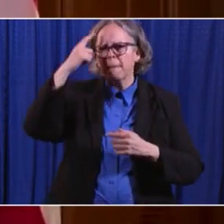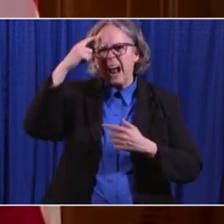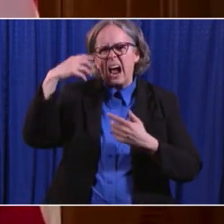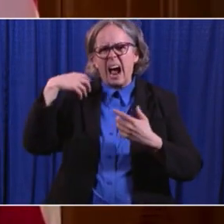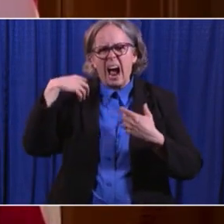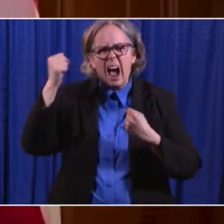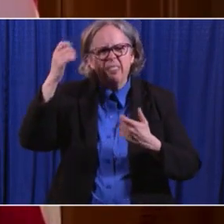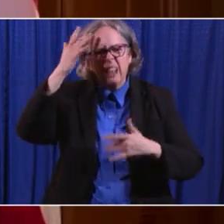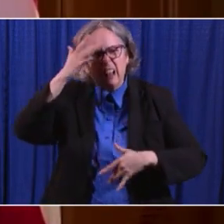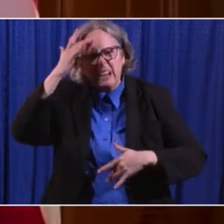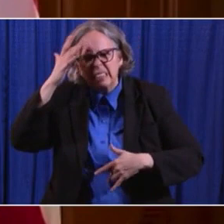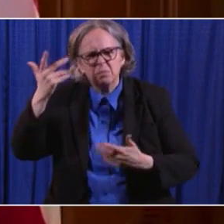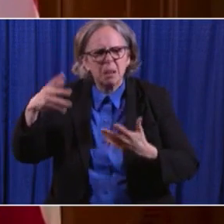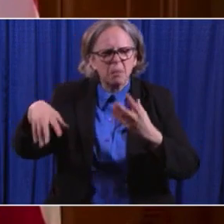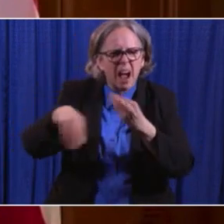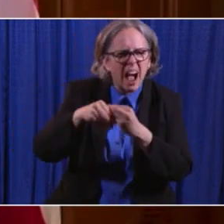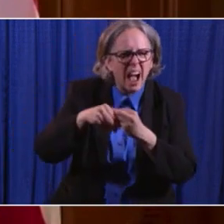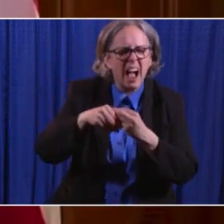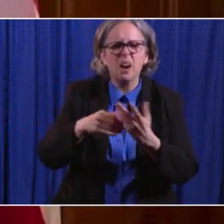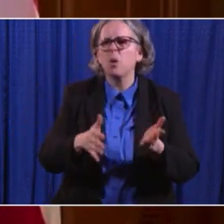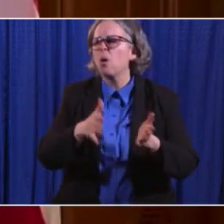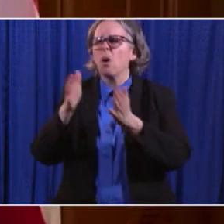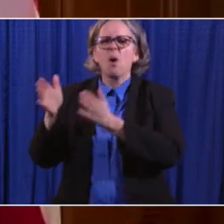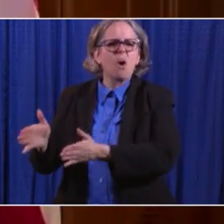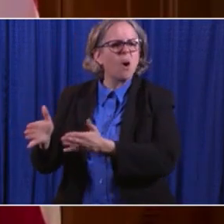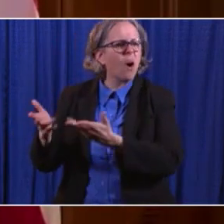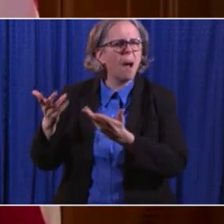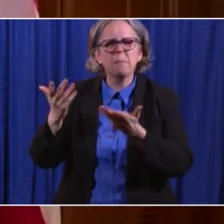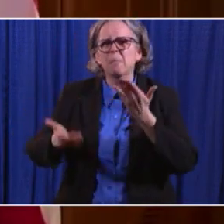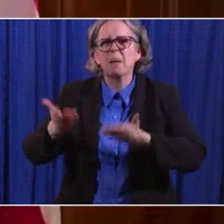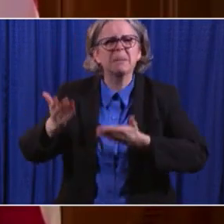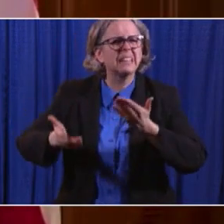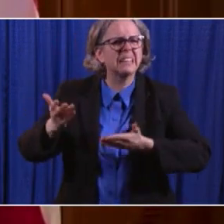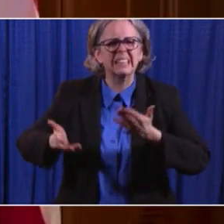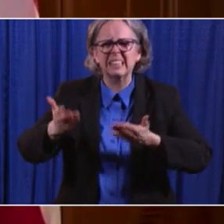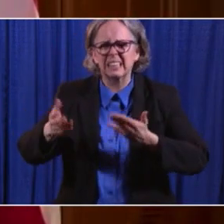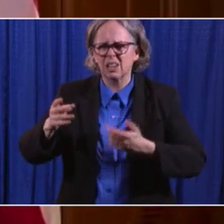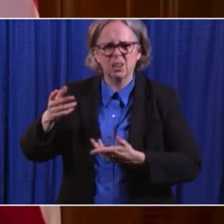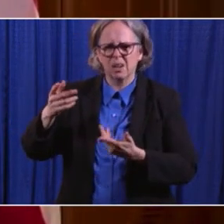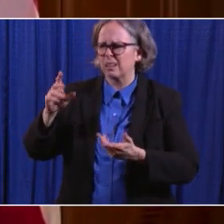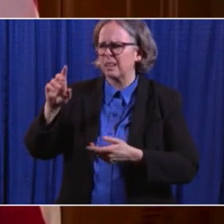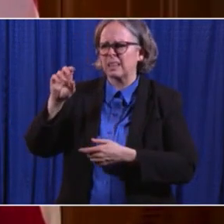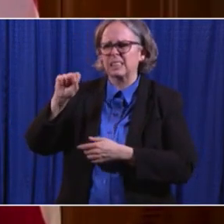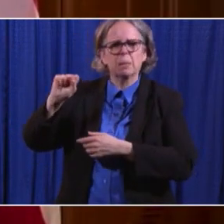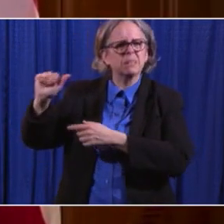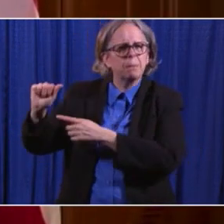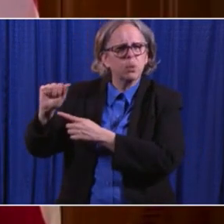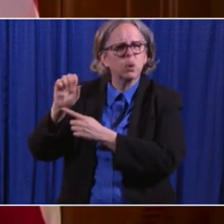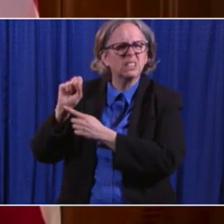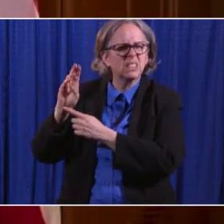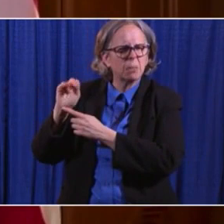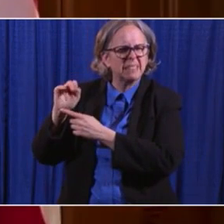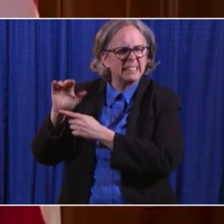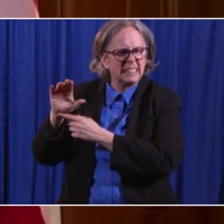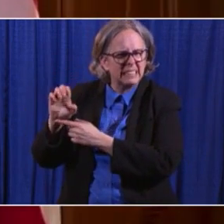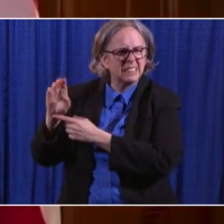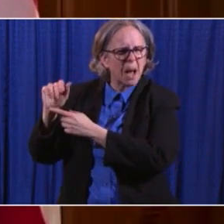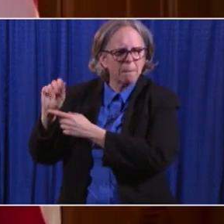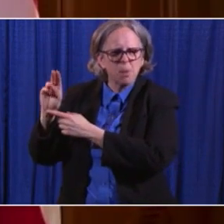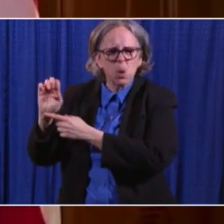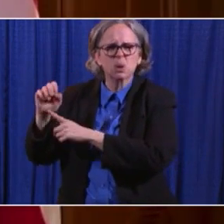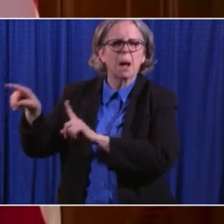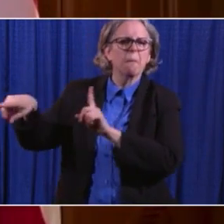child may be struggling with a substance use disorder and at the same time has another chronic health